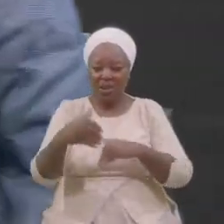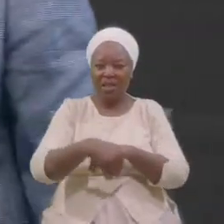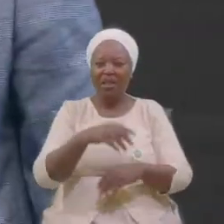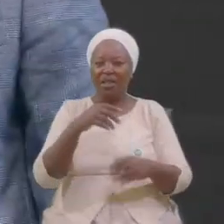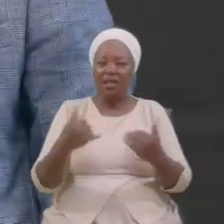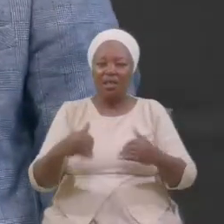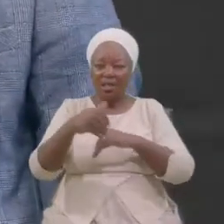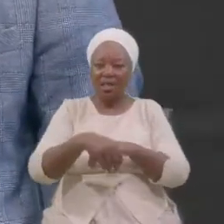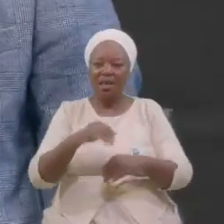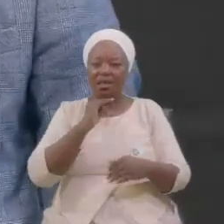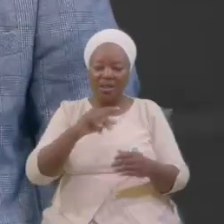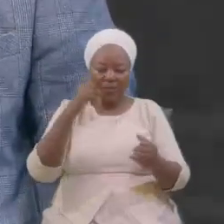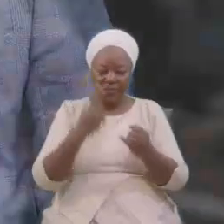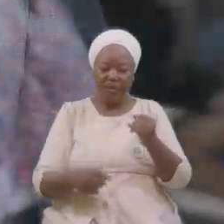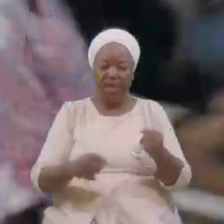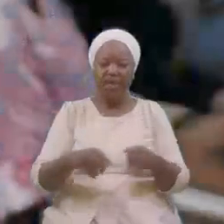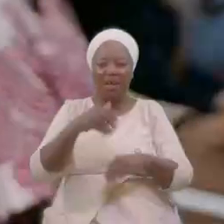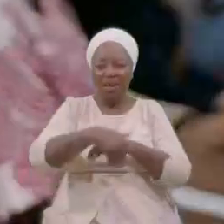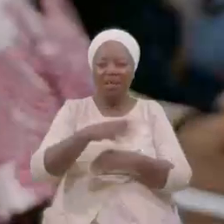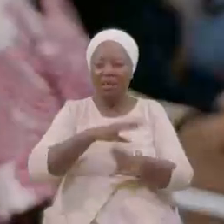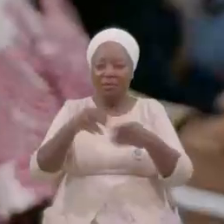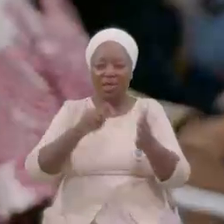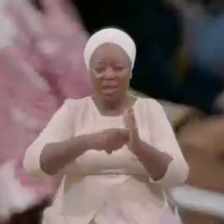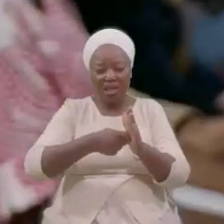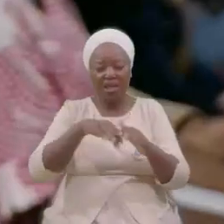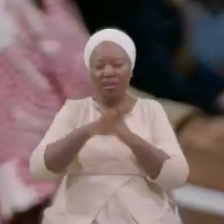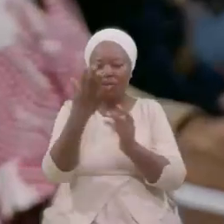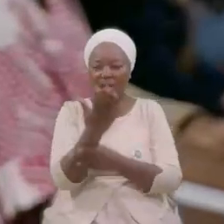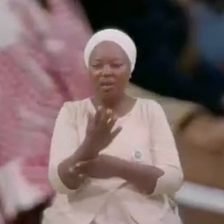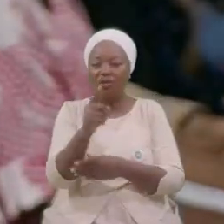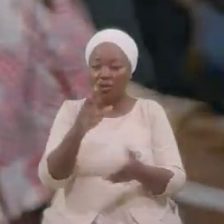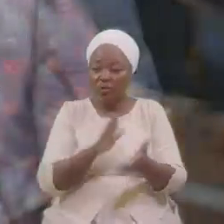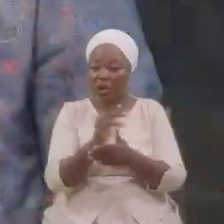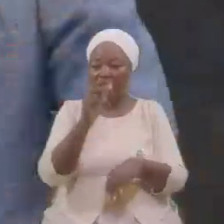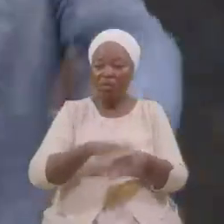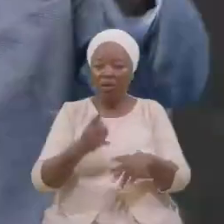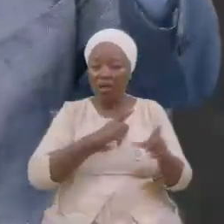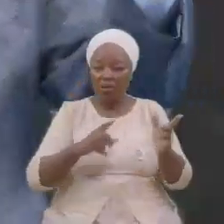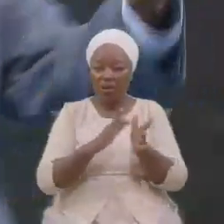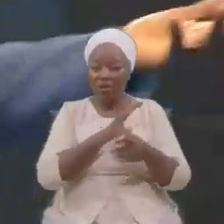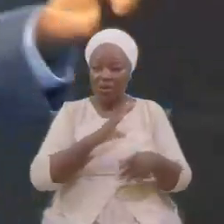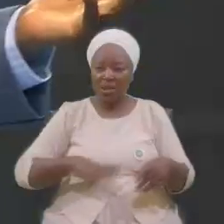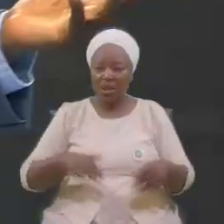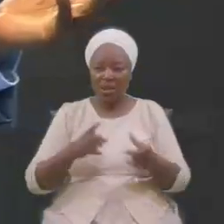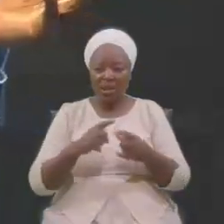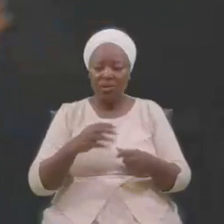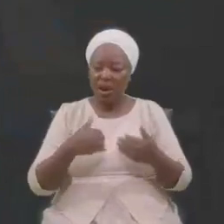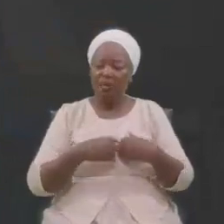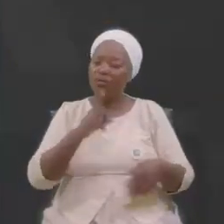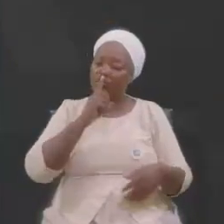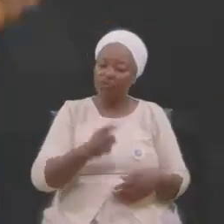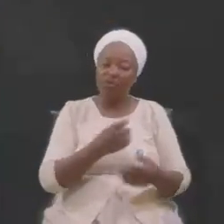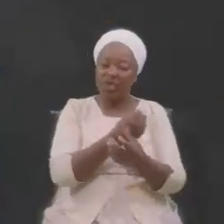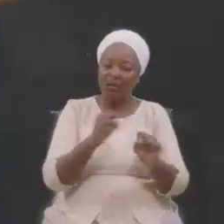want to put the key in your hand. Amen. You believe on the Lord Jesus Christ. You have genuine